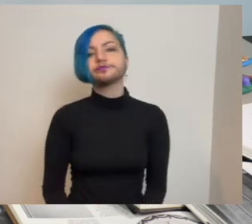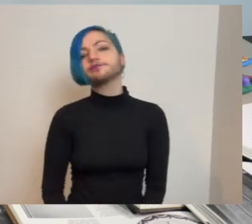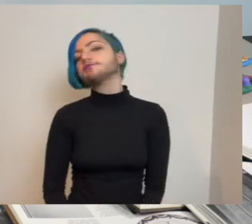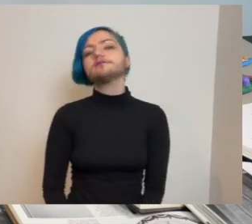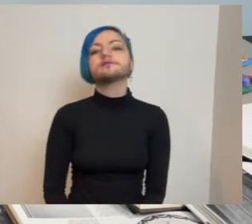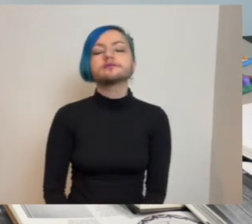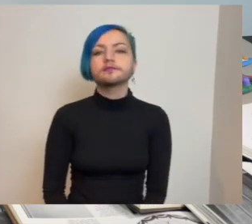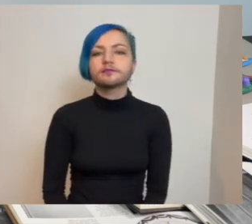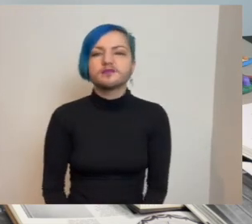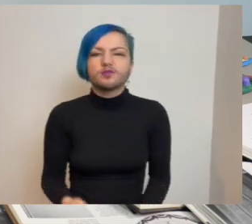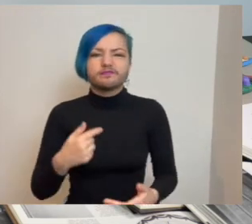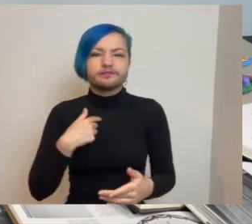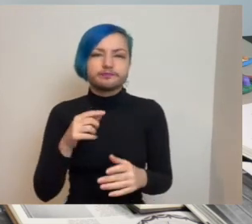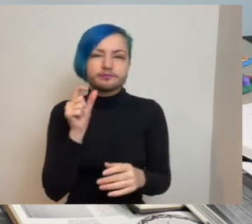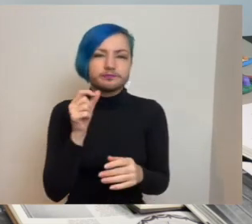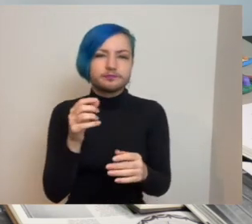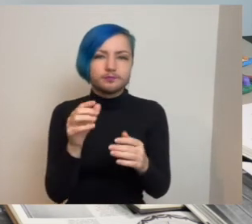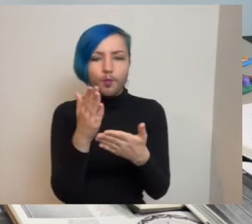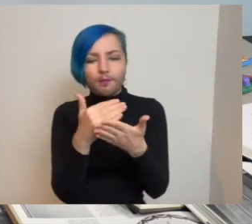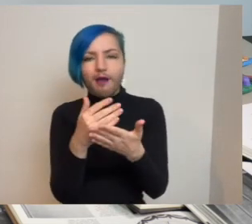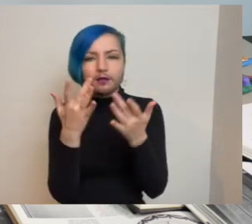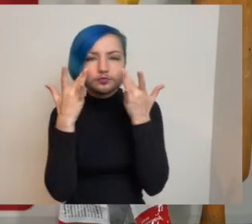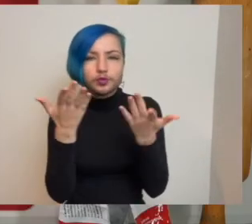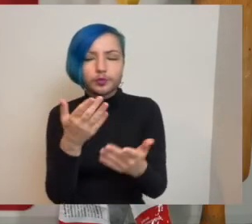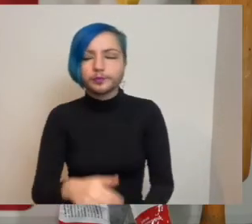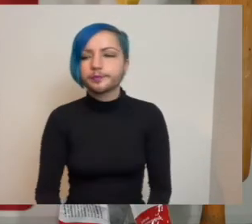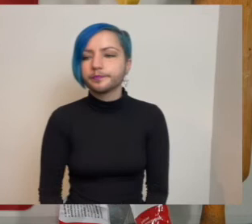So I've just done a little bit there to show you,